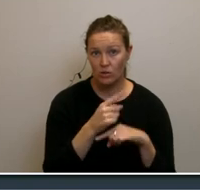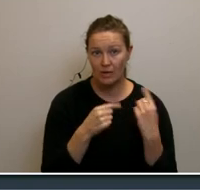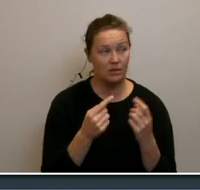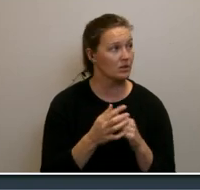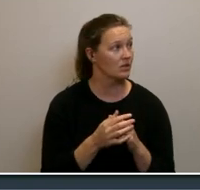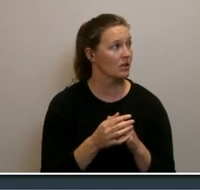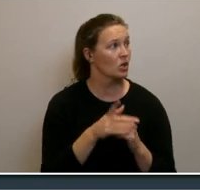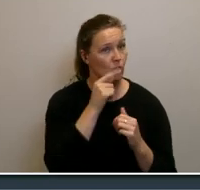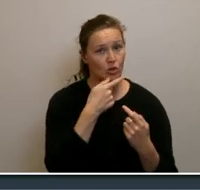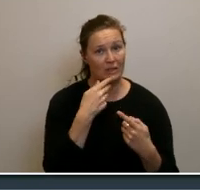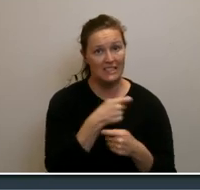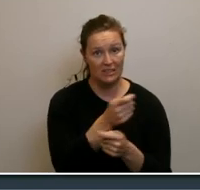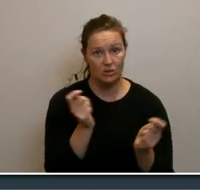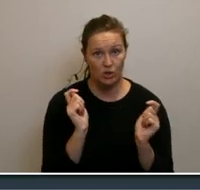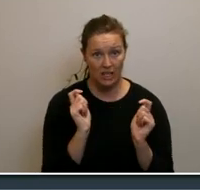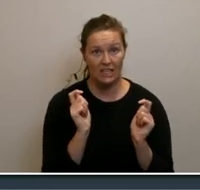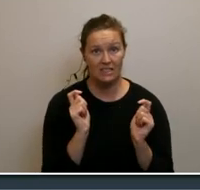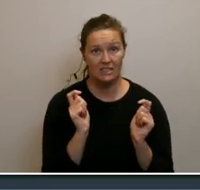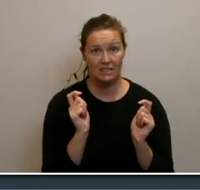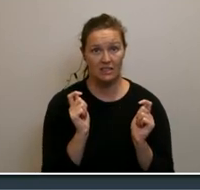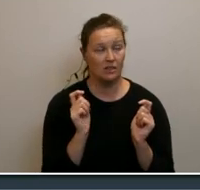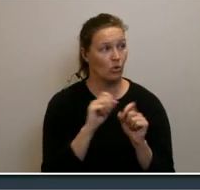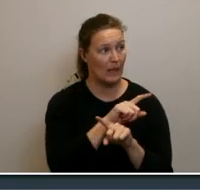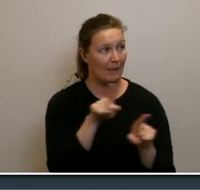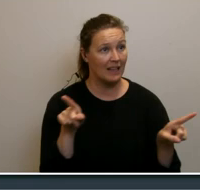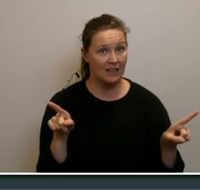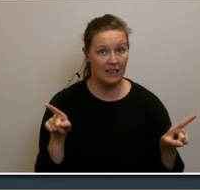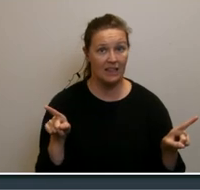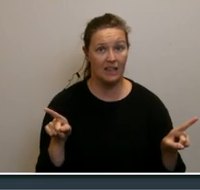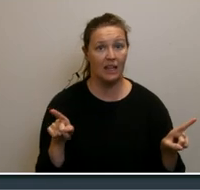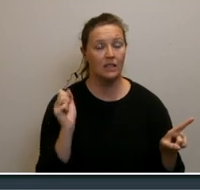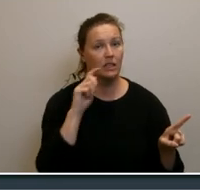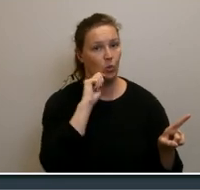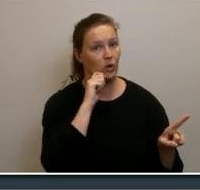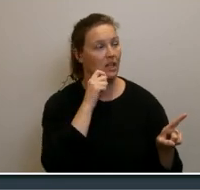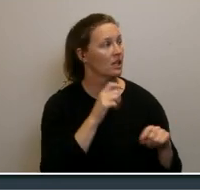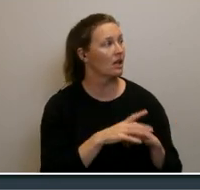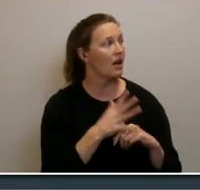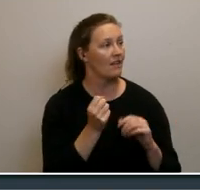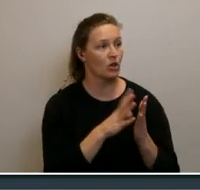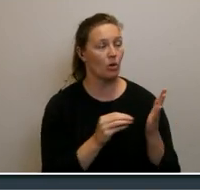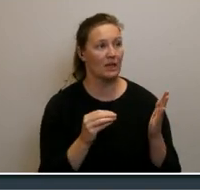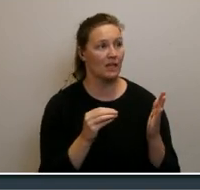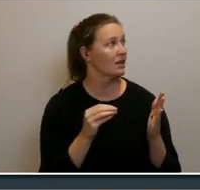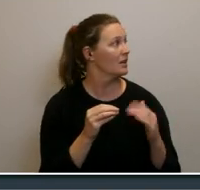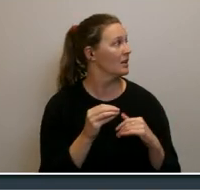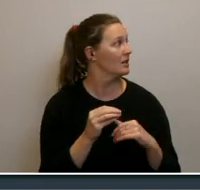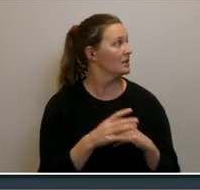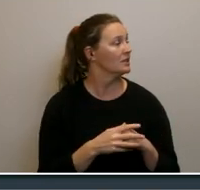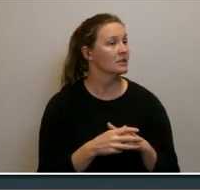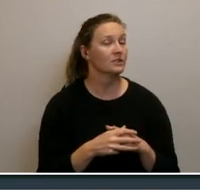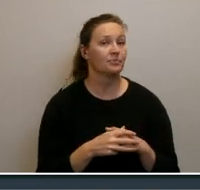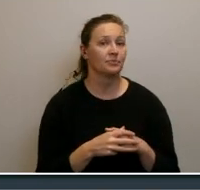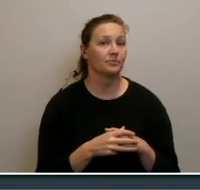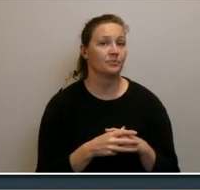could circulate that or email it to one of us to send around. Will do. I have a copy here for your offices.